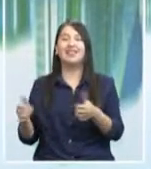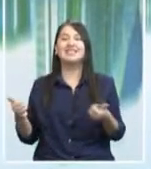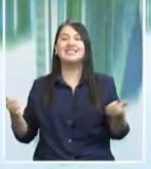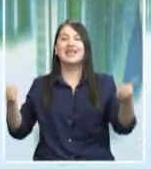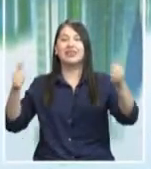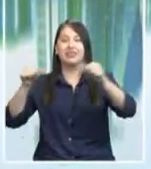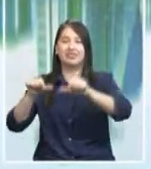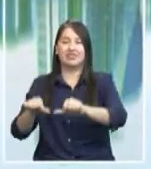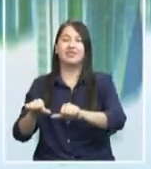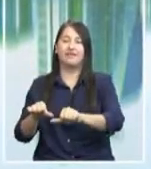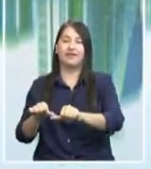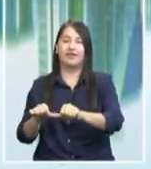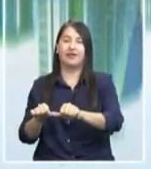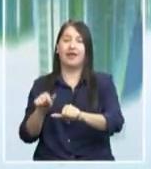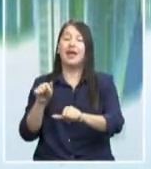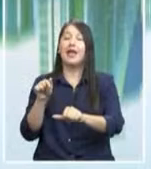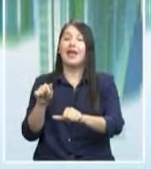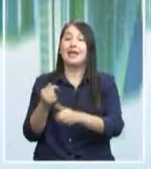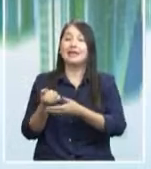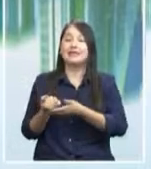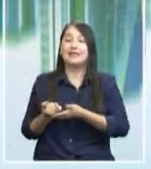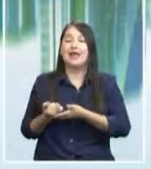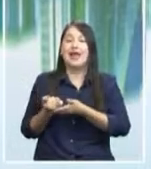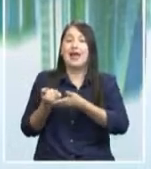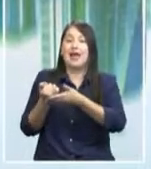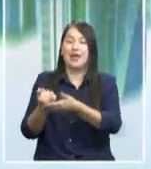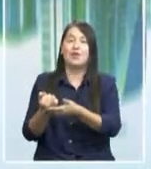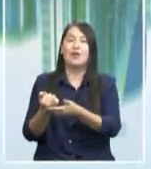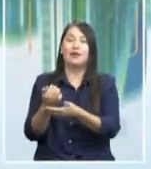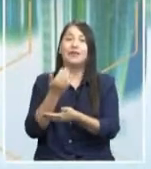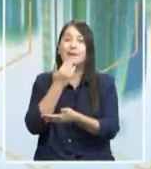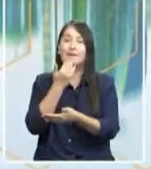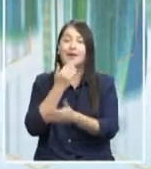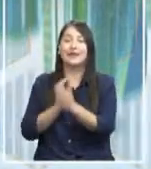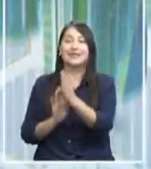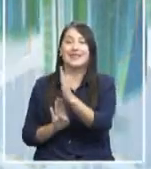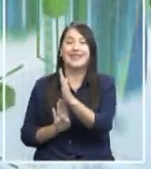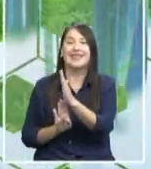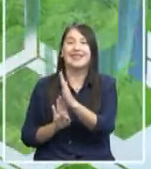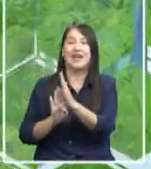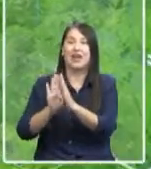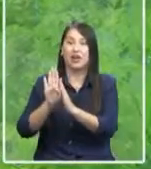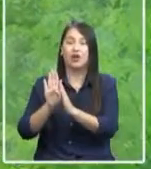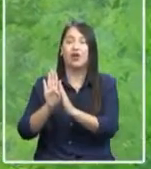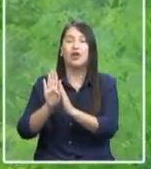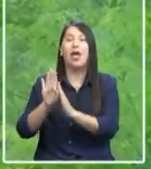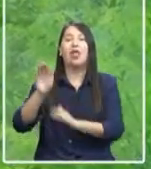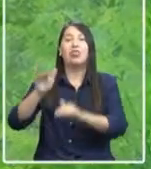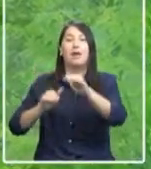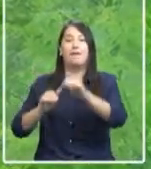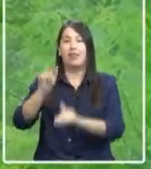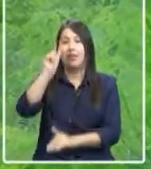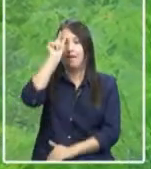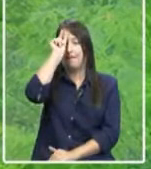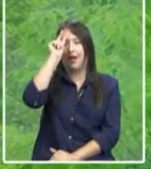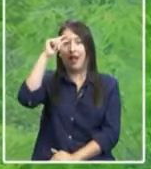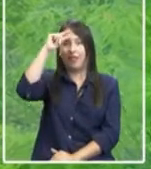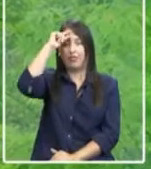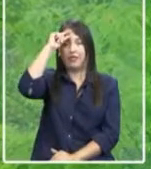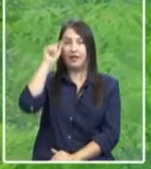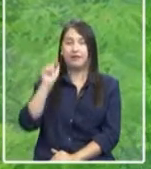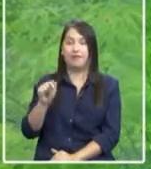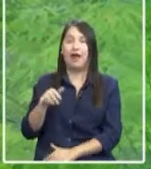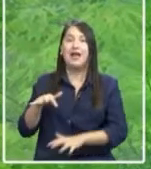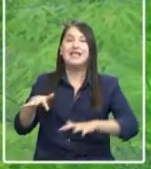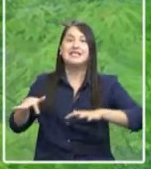incremental. It builds on paradigms. It moves forward through normal inquiry. In the legal system, the common